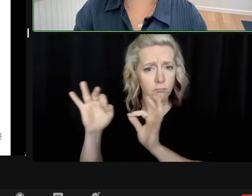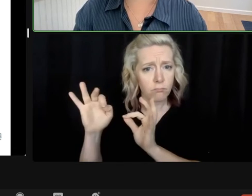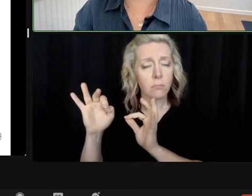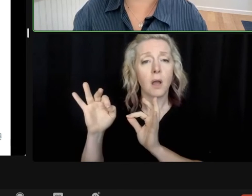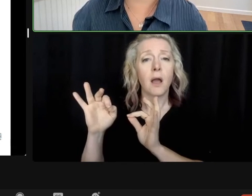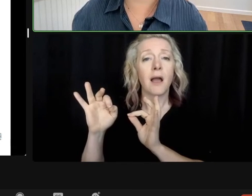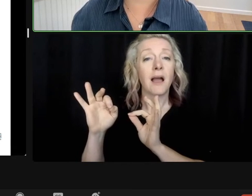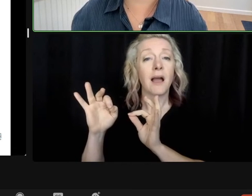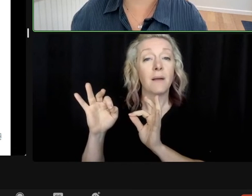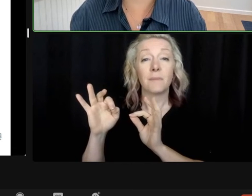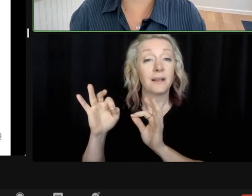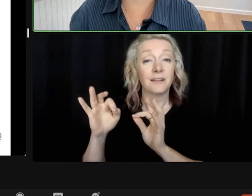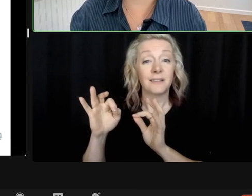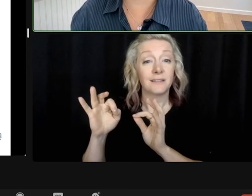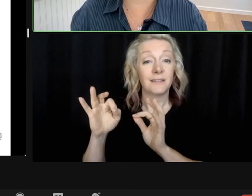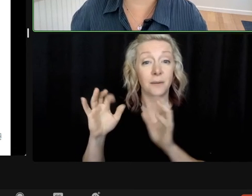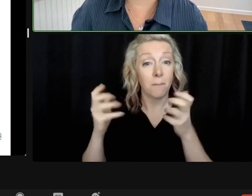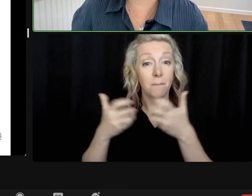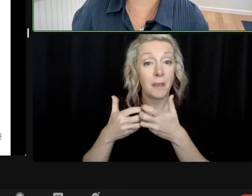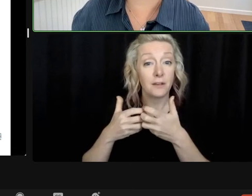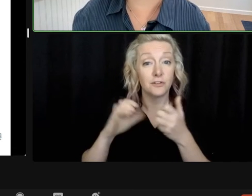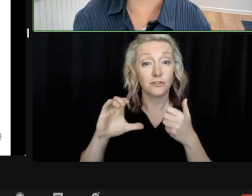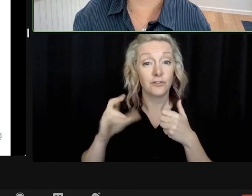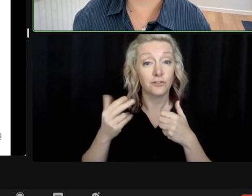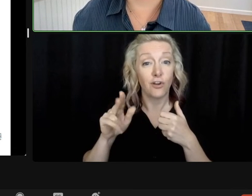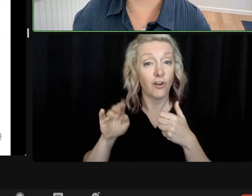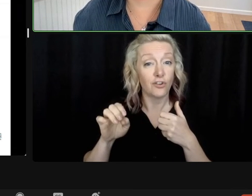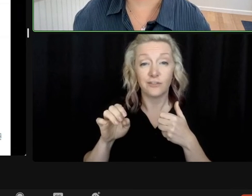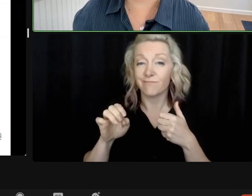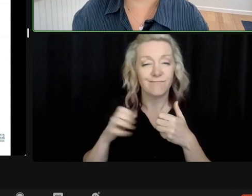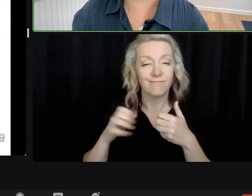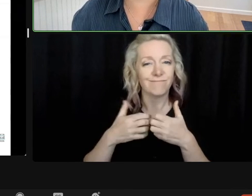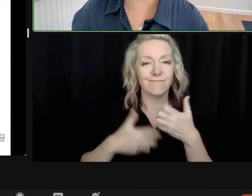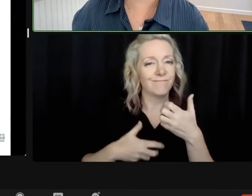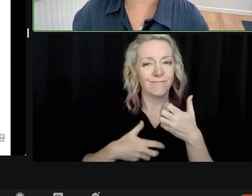great, but there were some other things that just could have been improved.